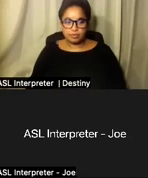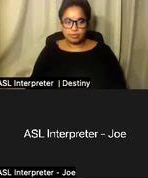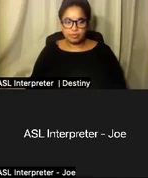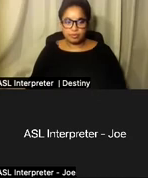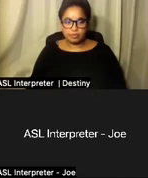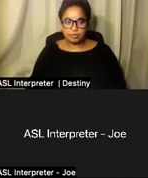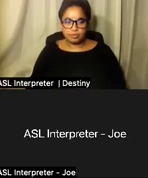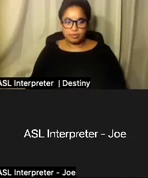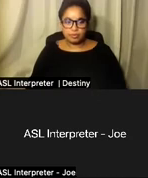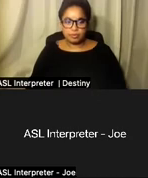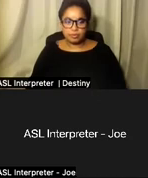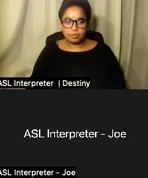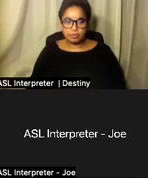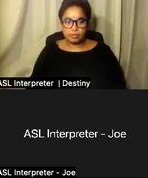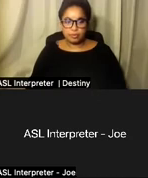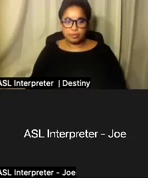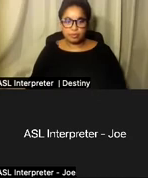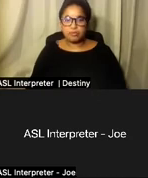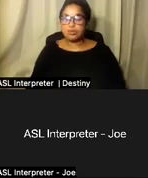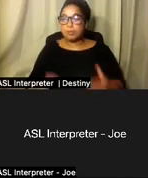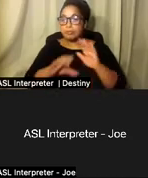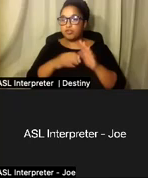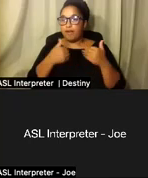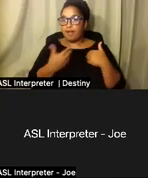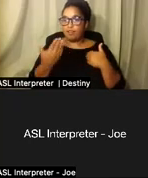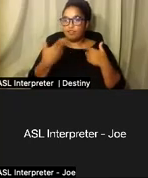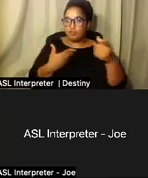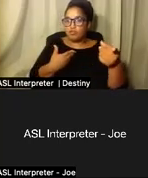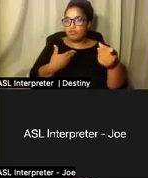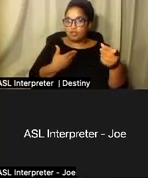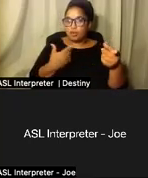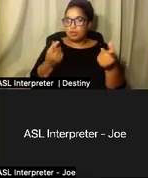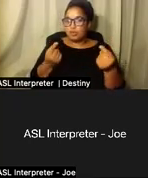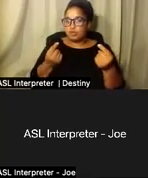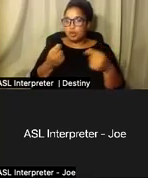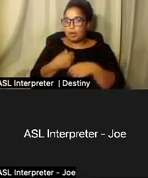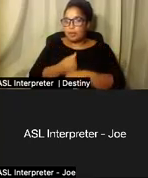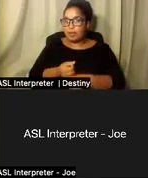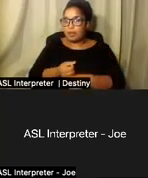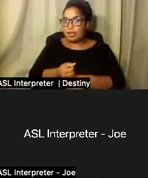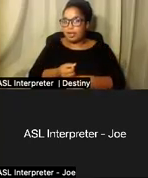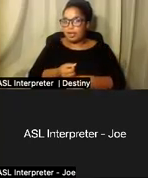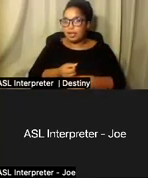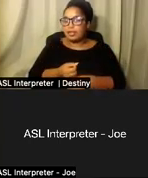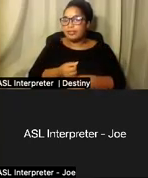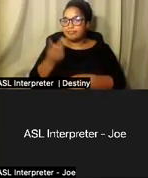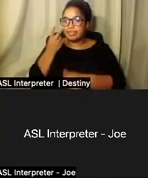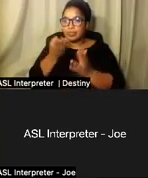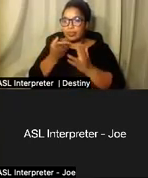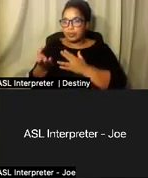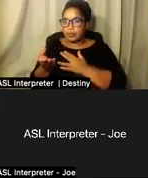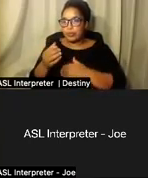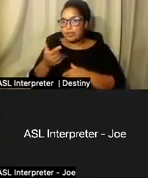There was a photo here that I had against my wall. So what I've done for you guys is created this clear glass so you guys can have a